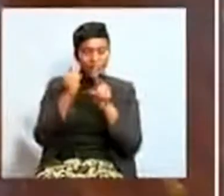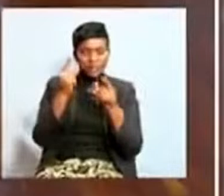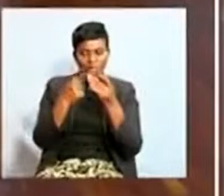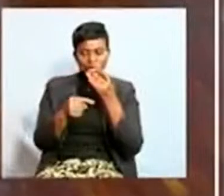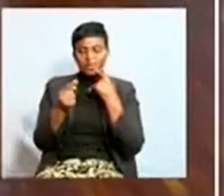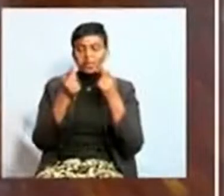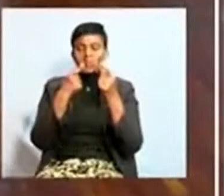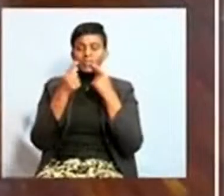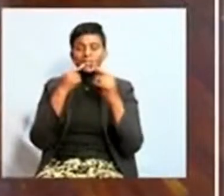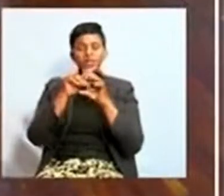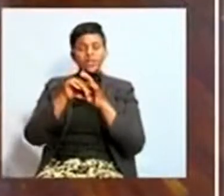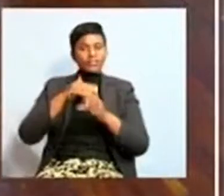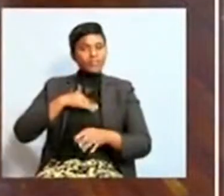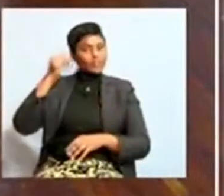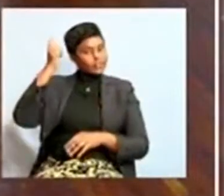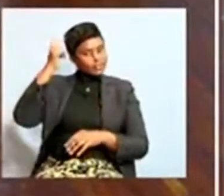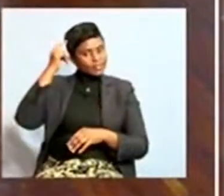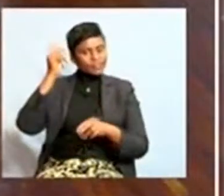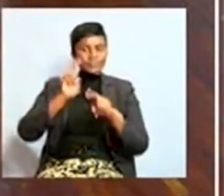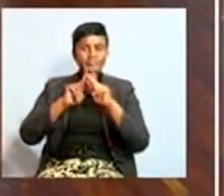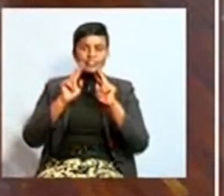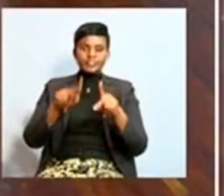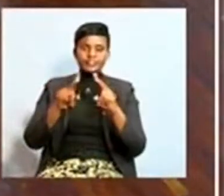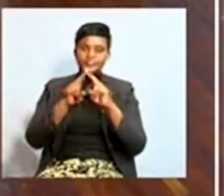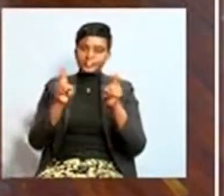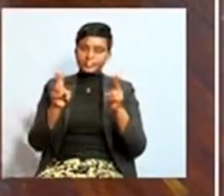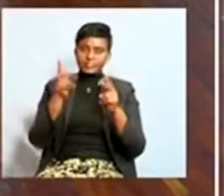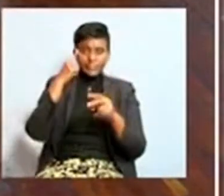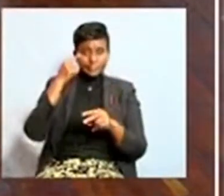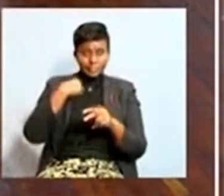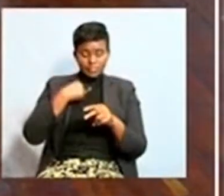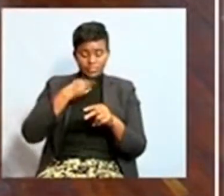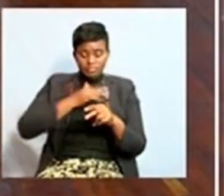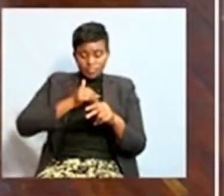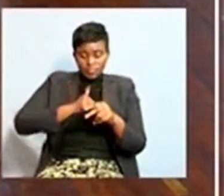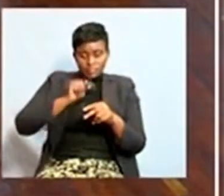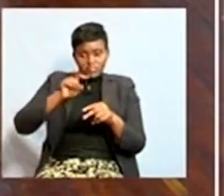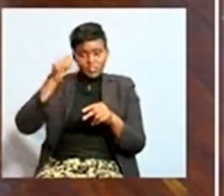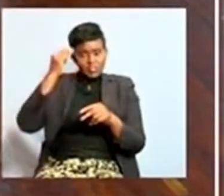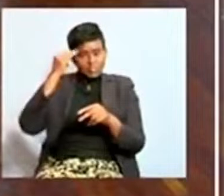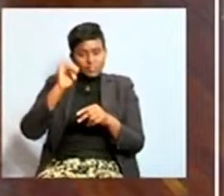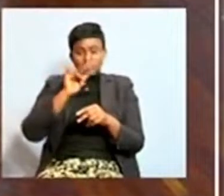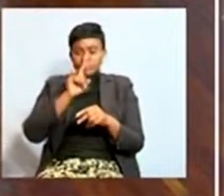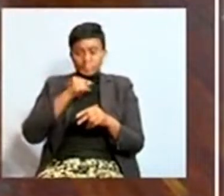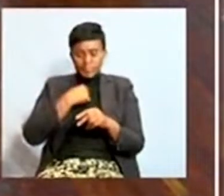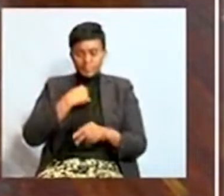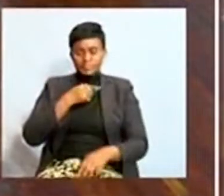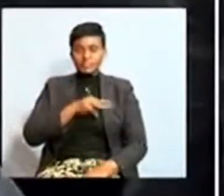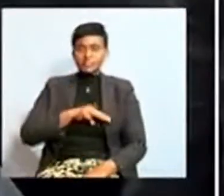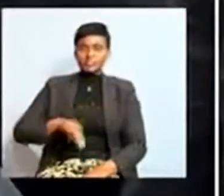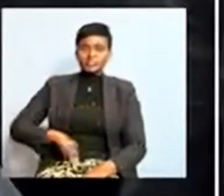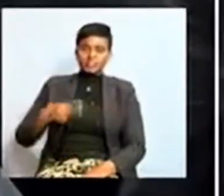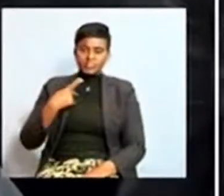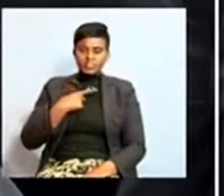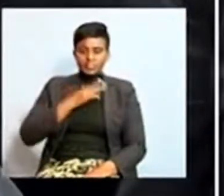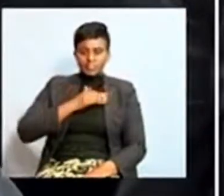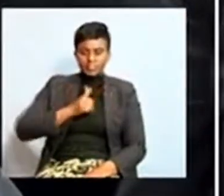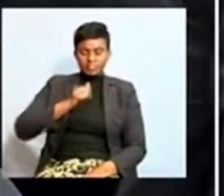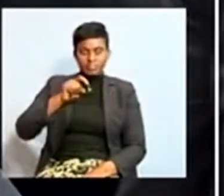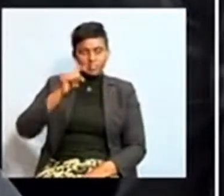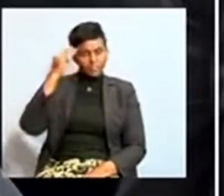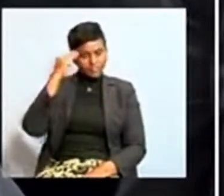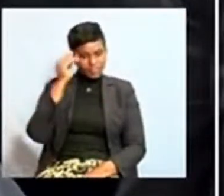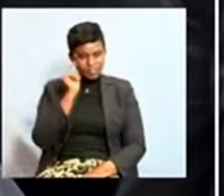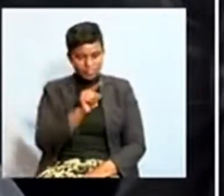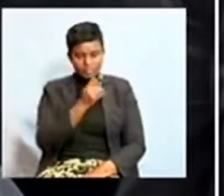speaking in my mind, Chair. So, for me, I need to be convinced as a member of Parliament that is